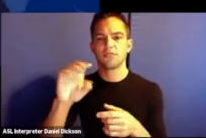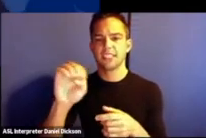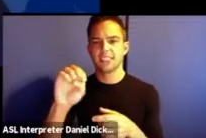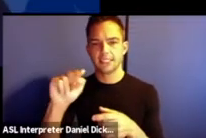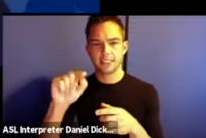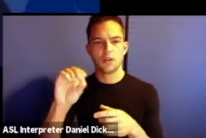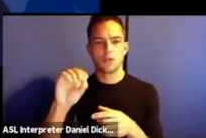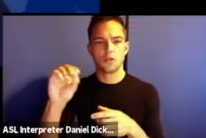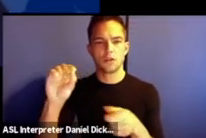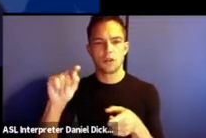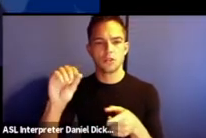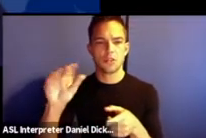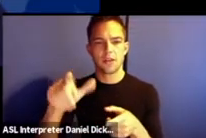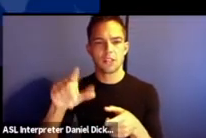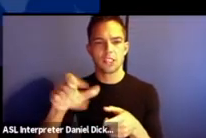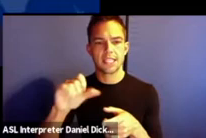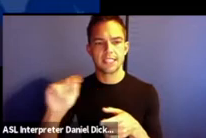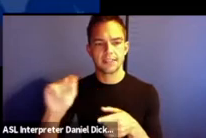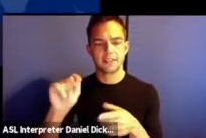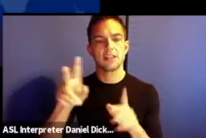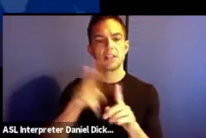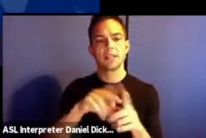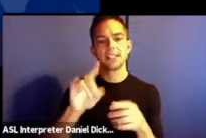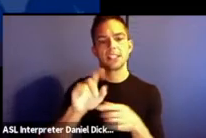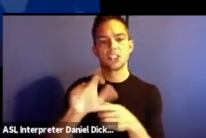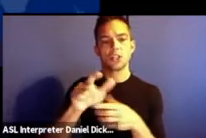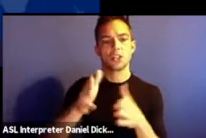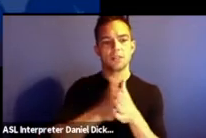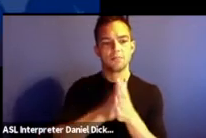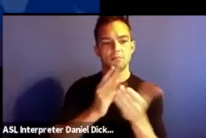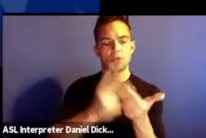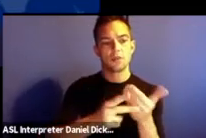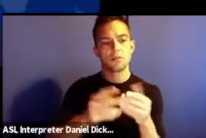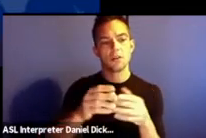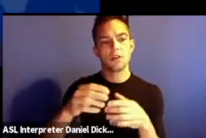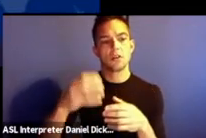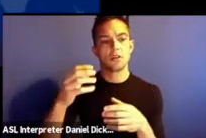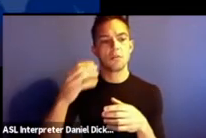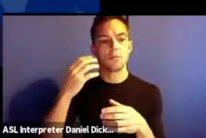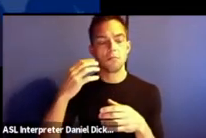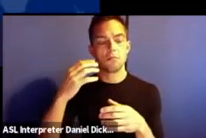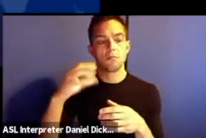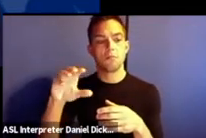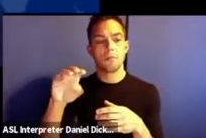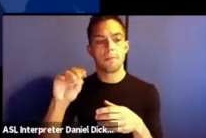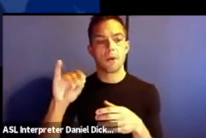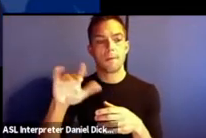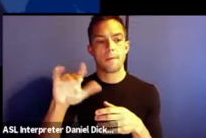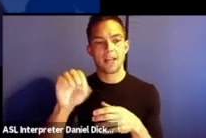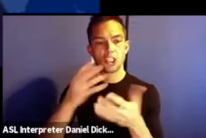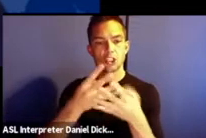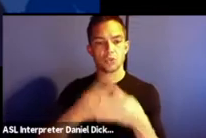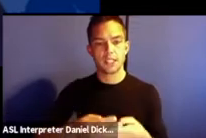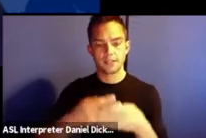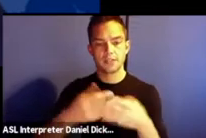studies novel pathways for prevention and applies digital innovations such as mobile screening and telemedicine to extend access to care